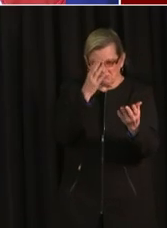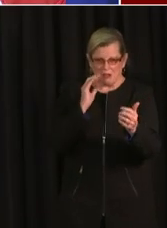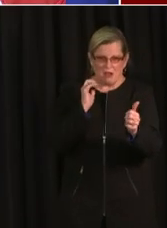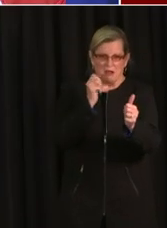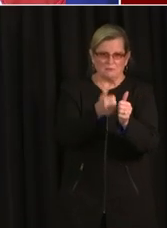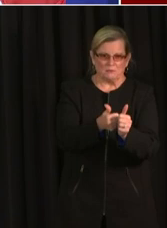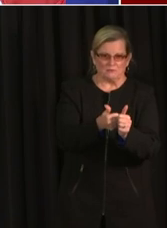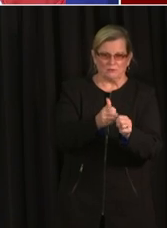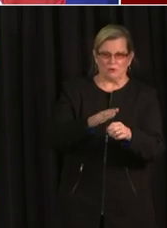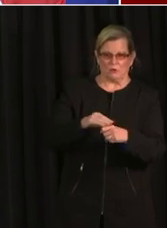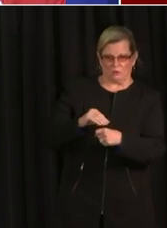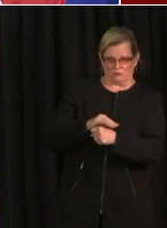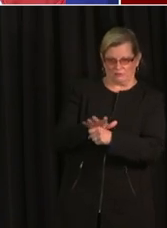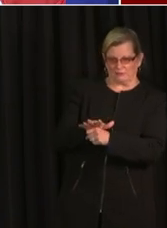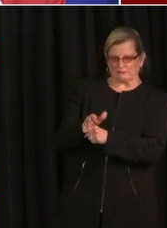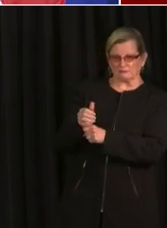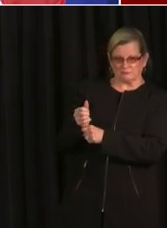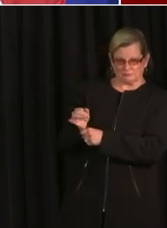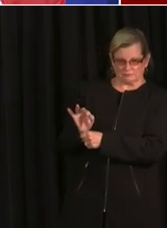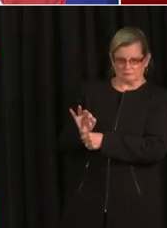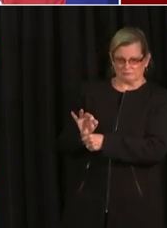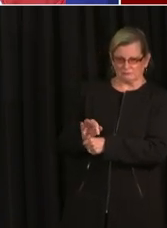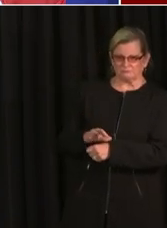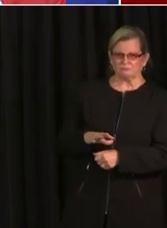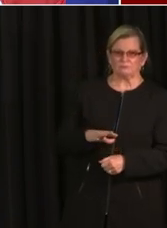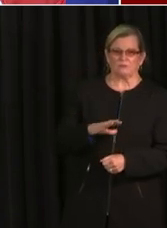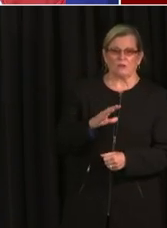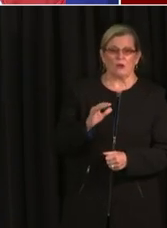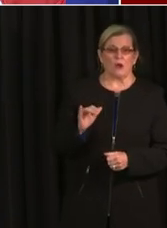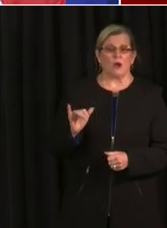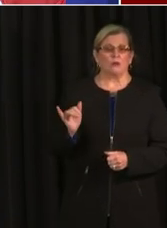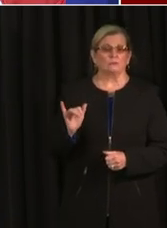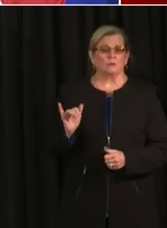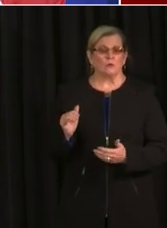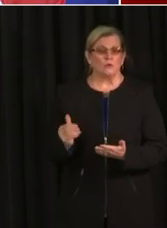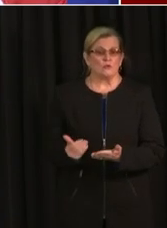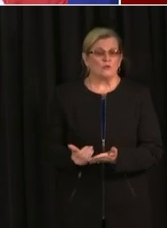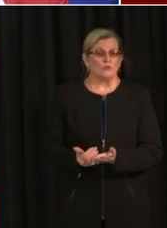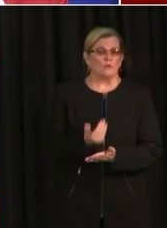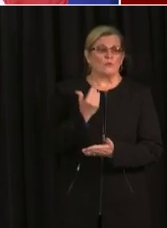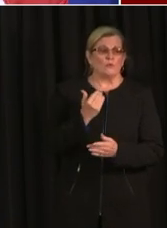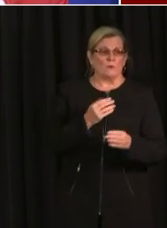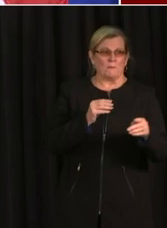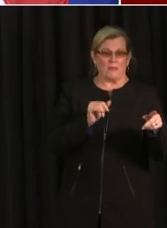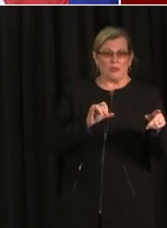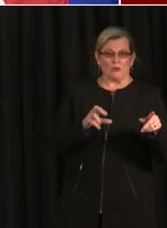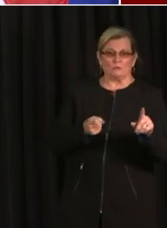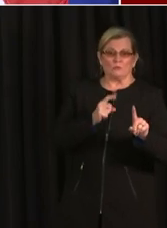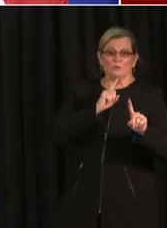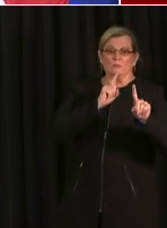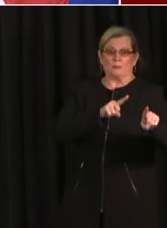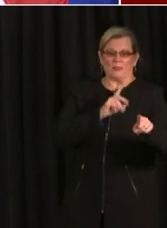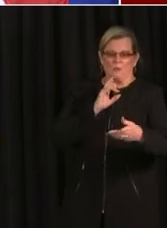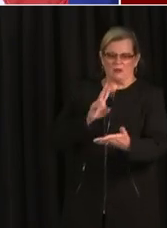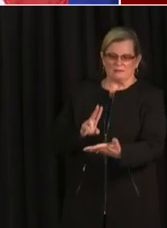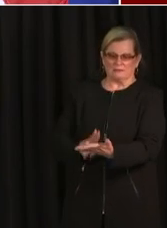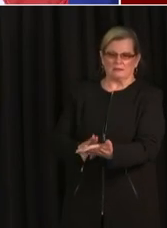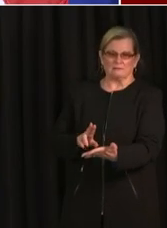to COVID-19, as well as a new mayor's order that I will sign